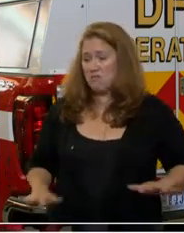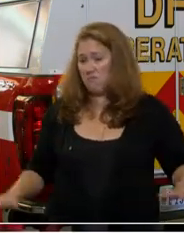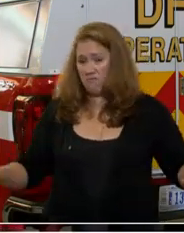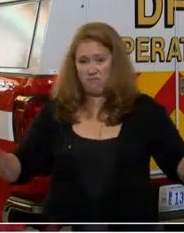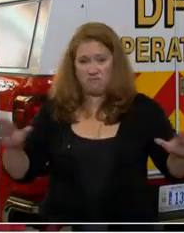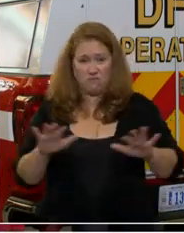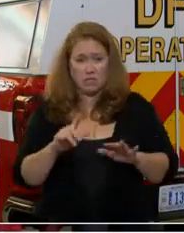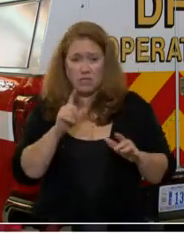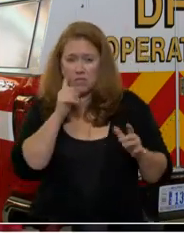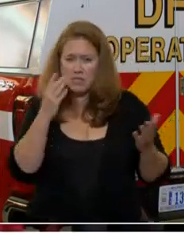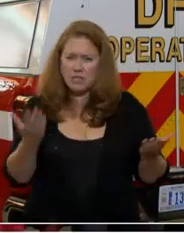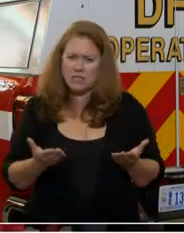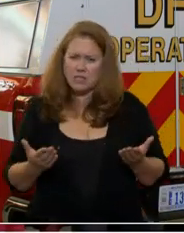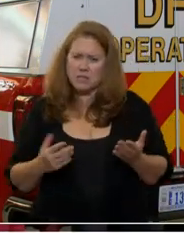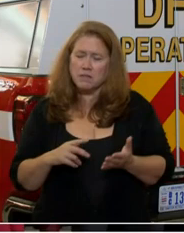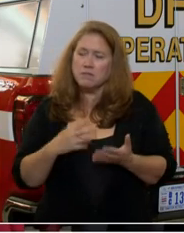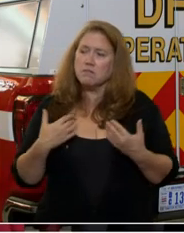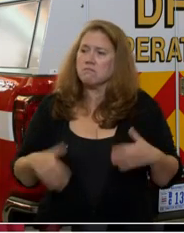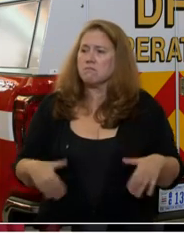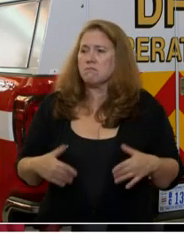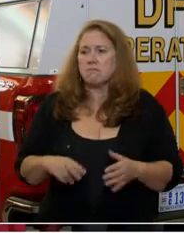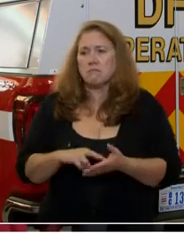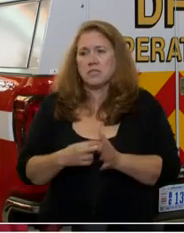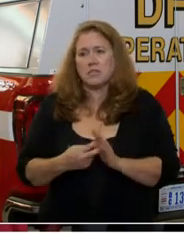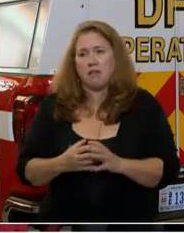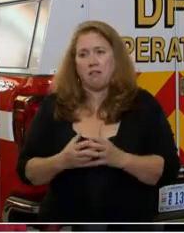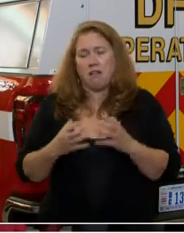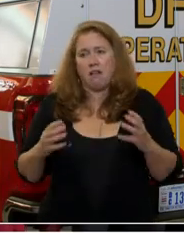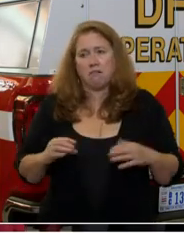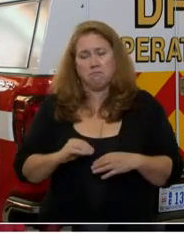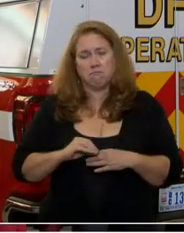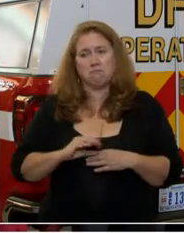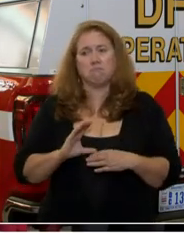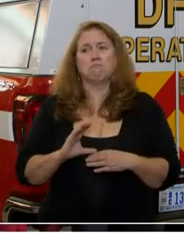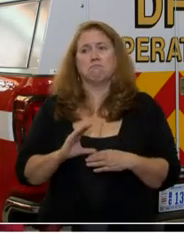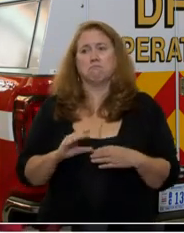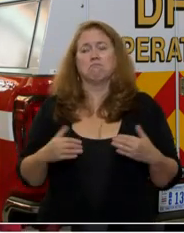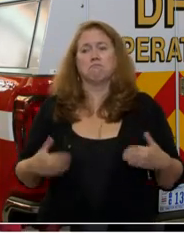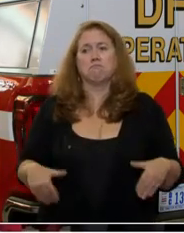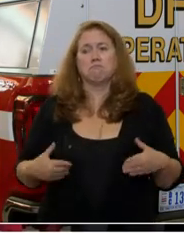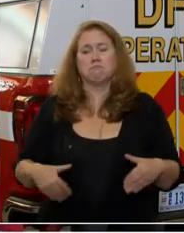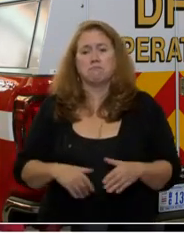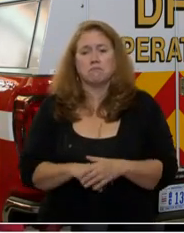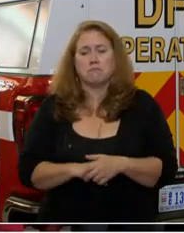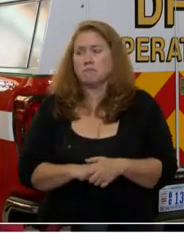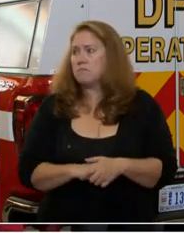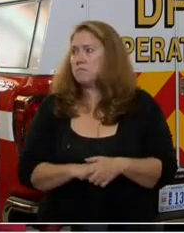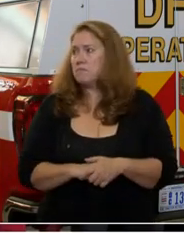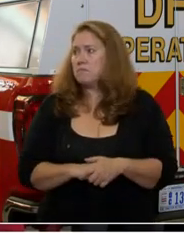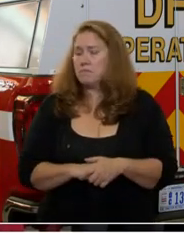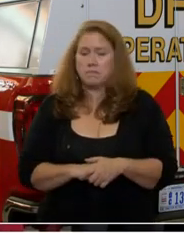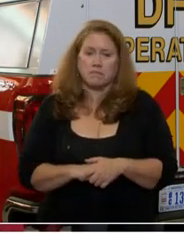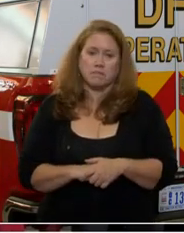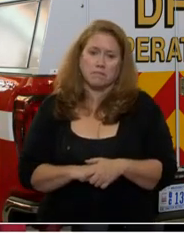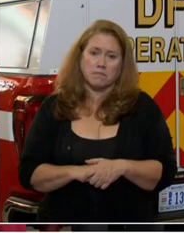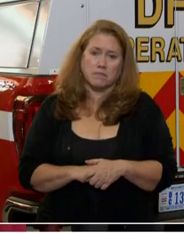behind the district's firefighters mean a lot to us. Chief Donnelly mentioned a big thing that came out of 9/11